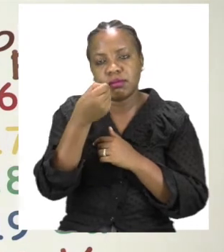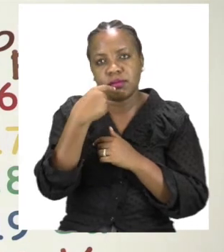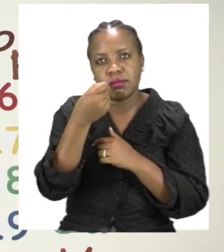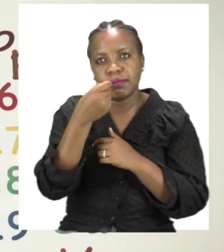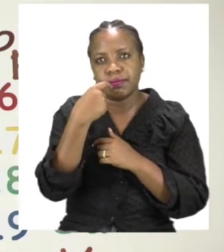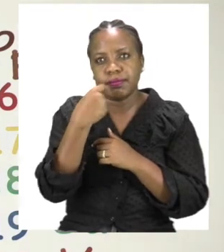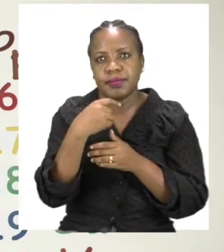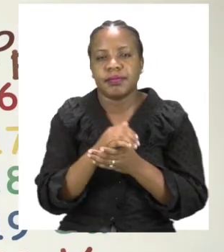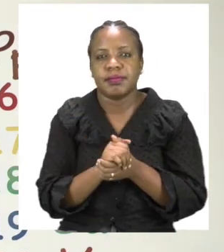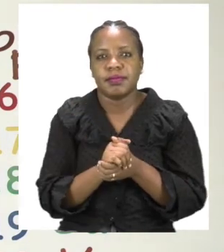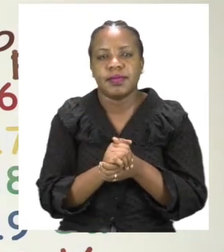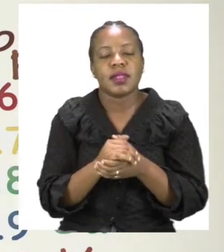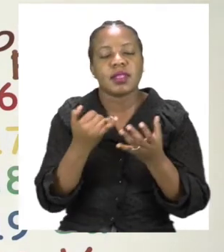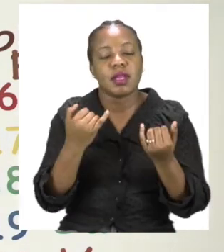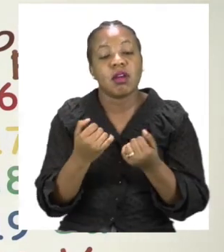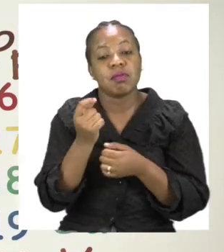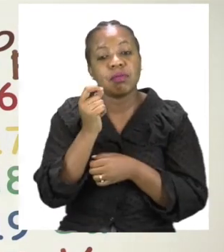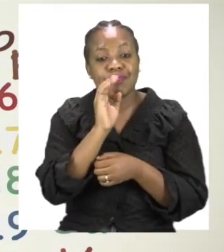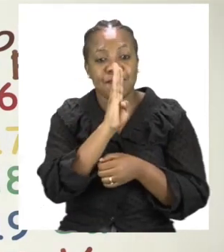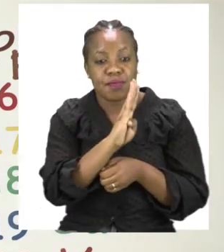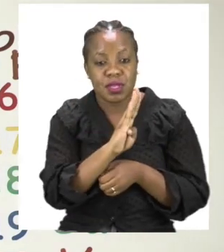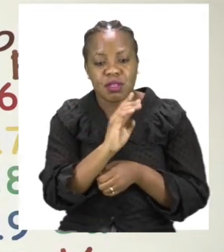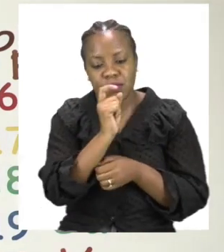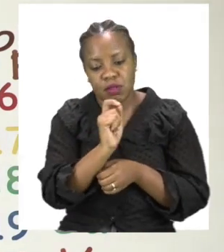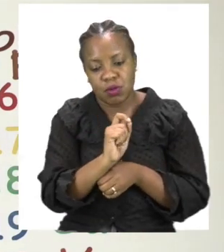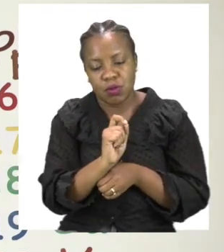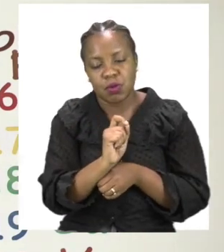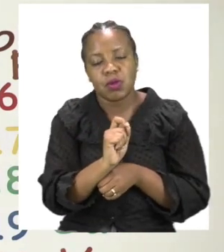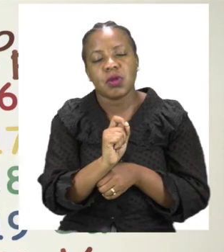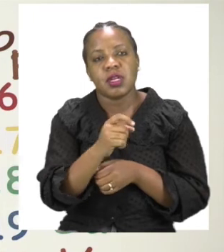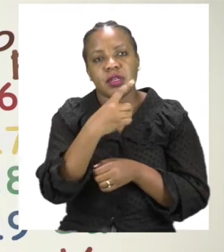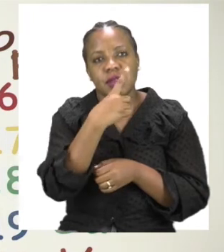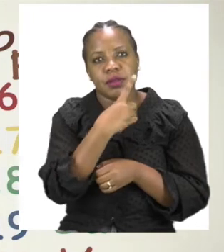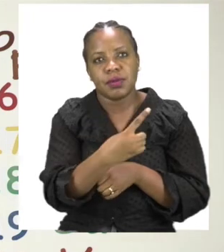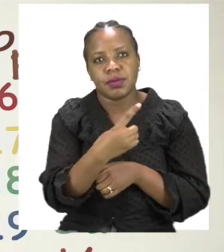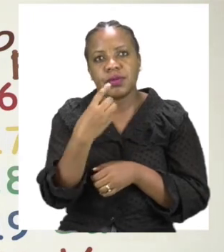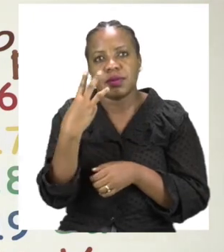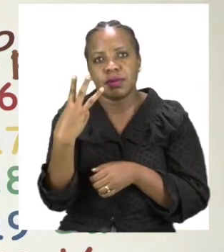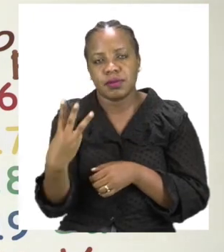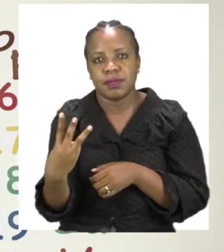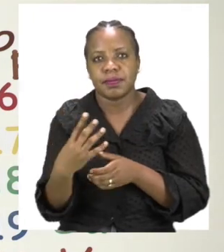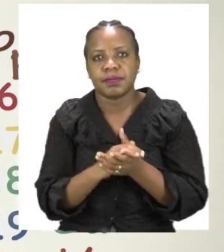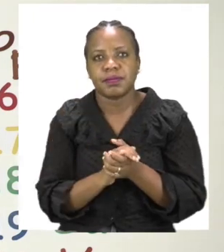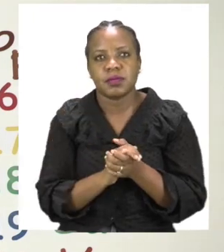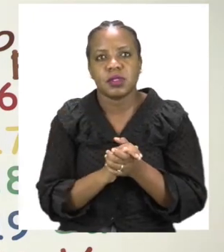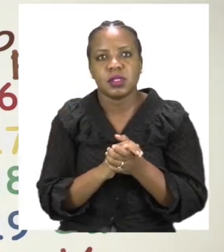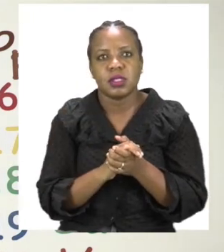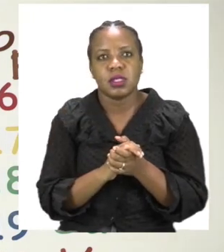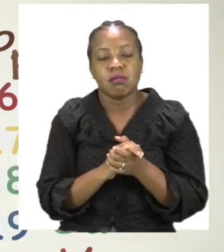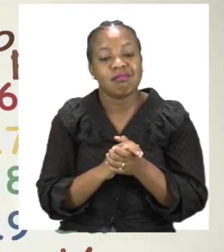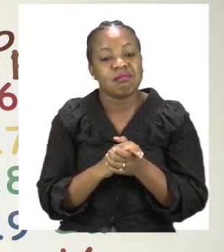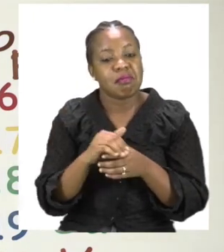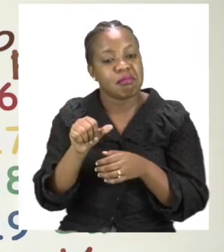I'd like you to write the number 13. The rest of this one for number 2, you're going to do by